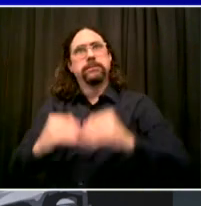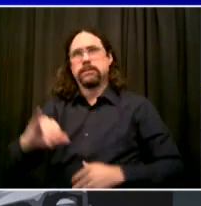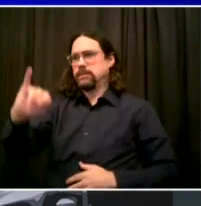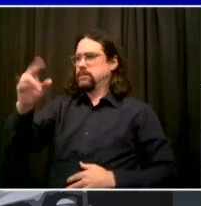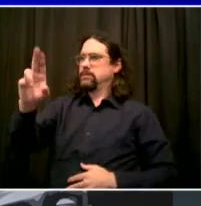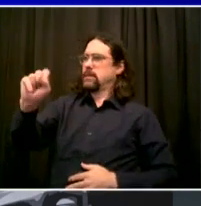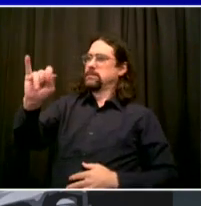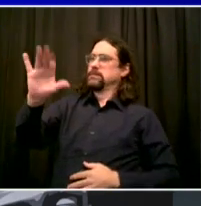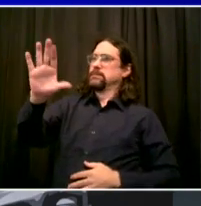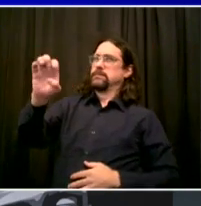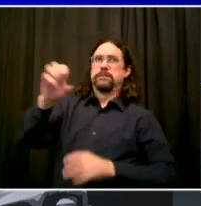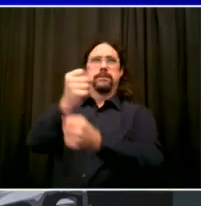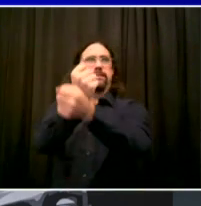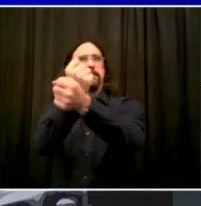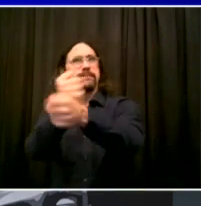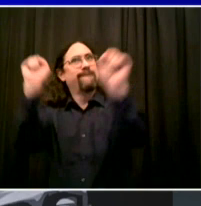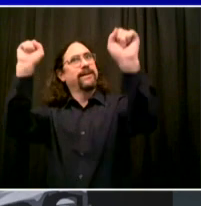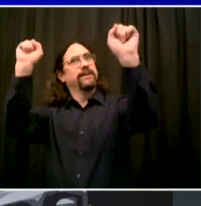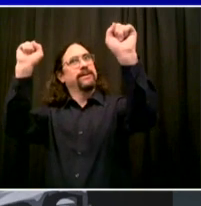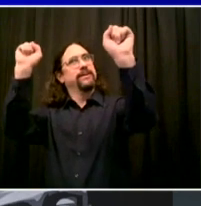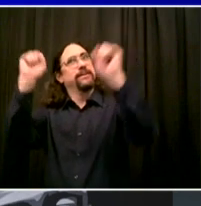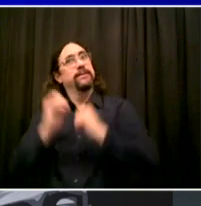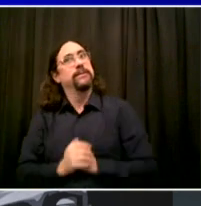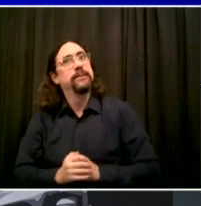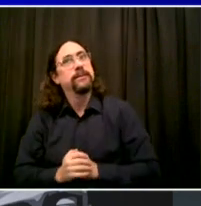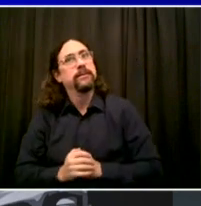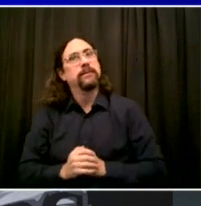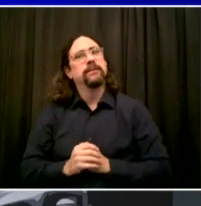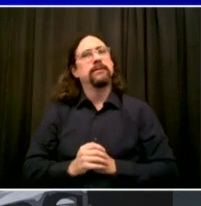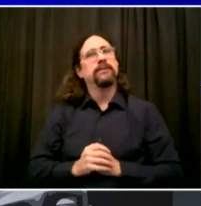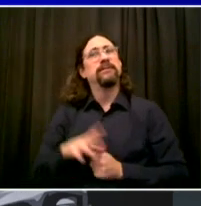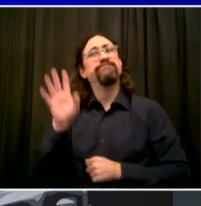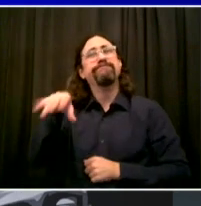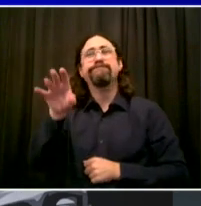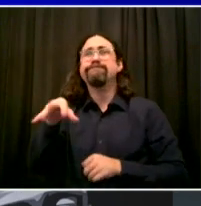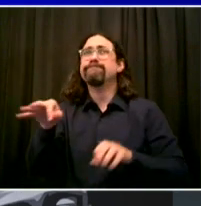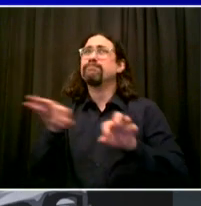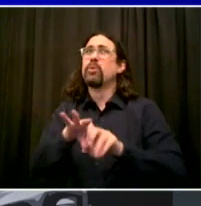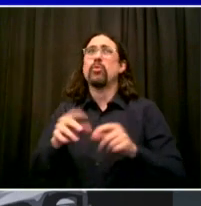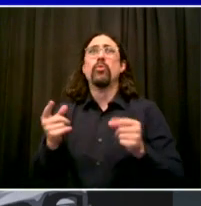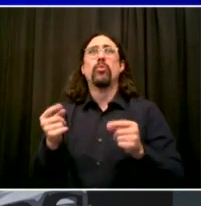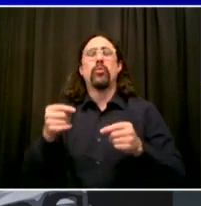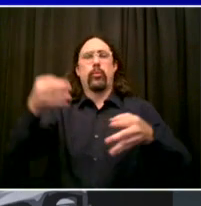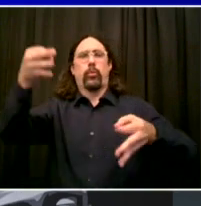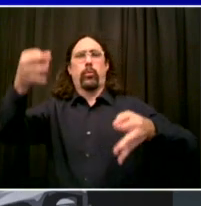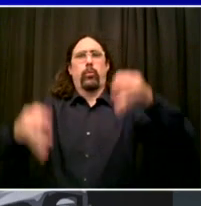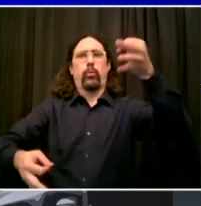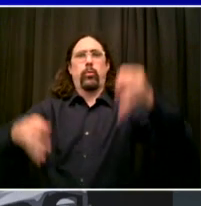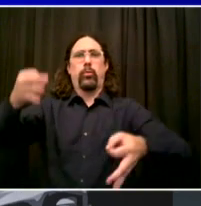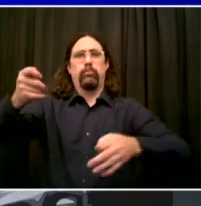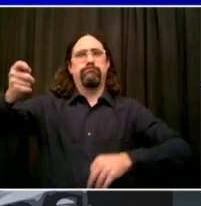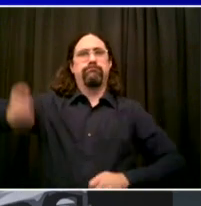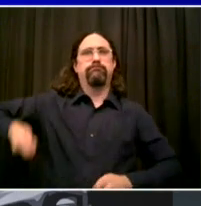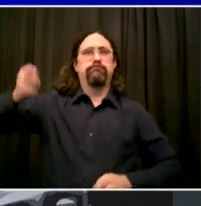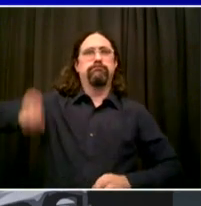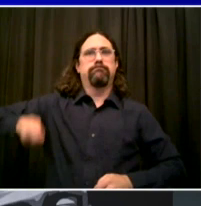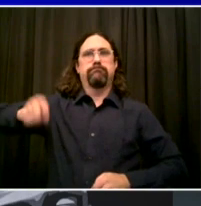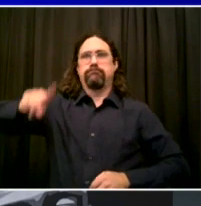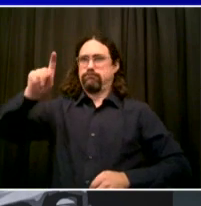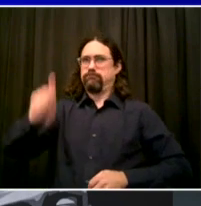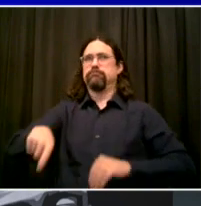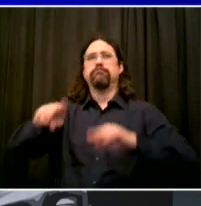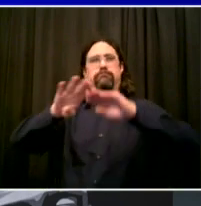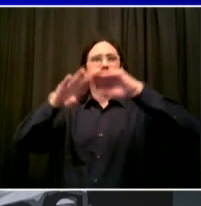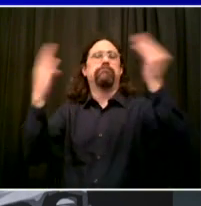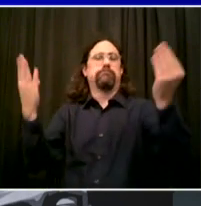again. So I am imploring everyone at the Office of Court Administration, please, we need our